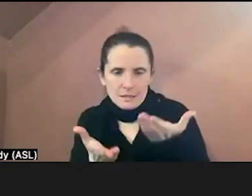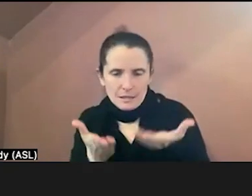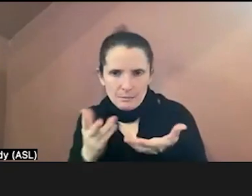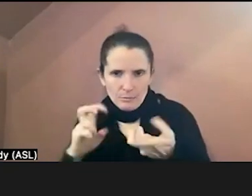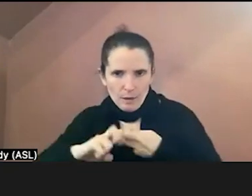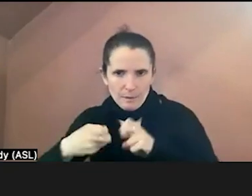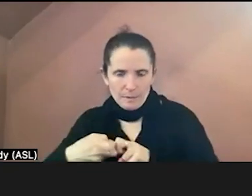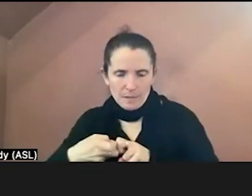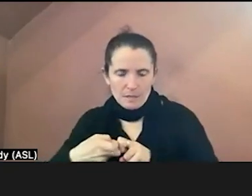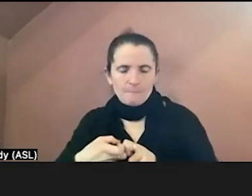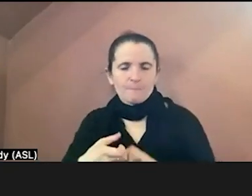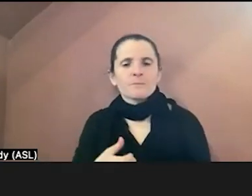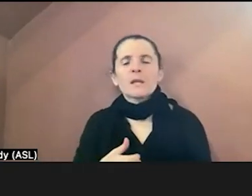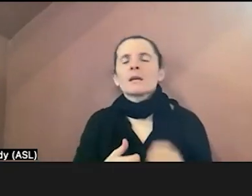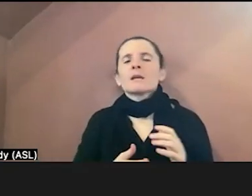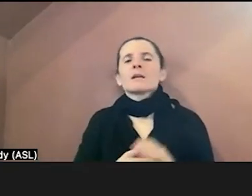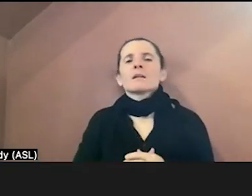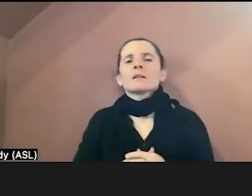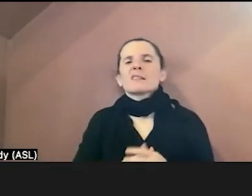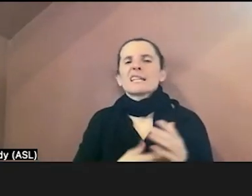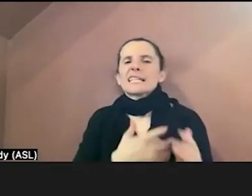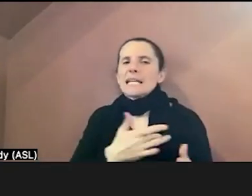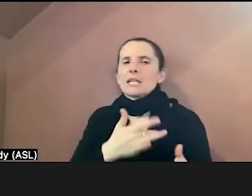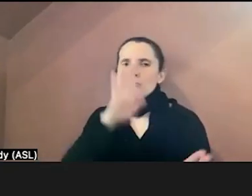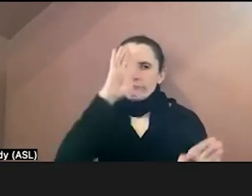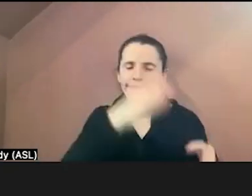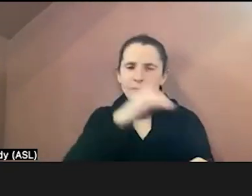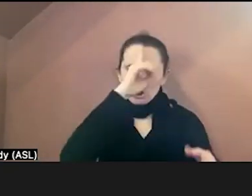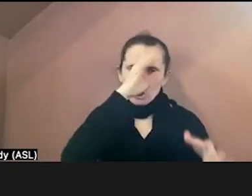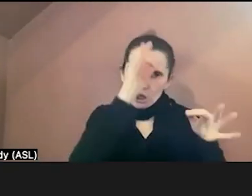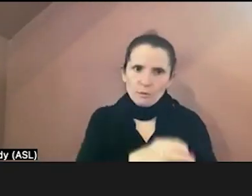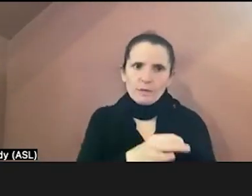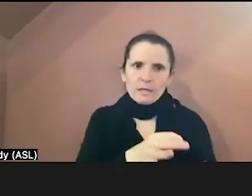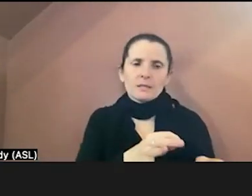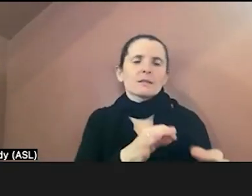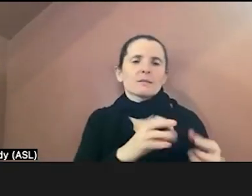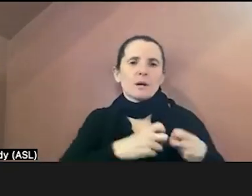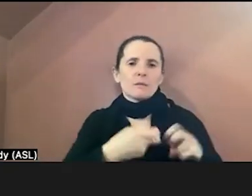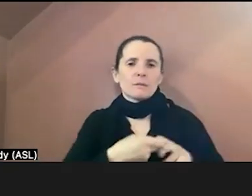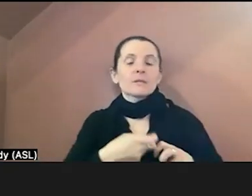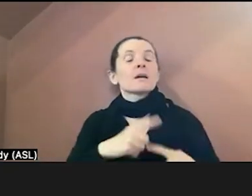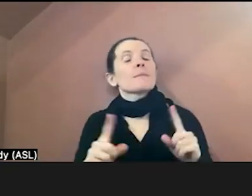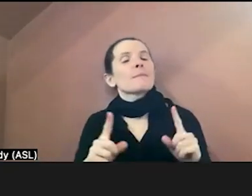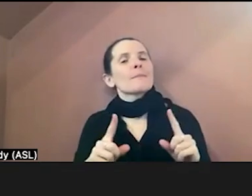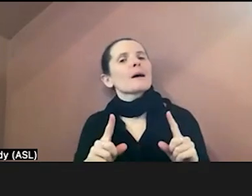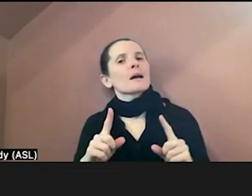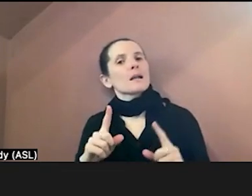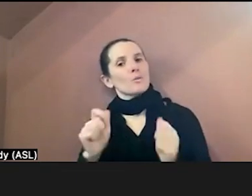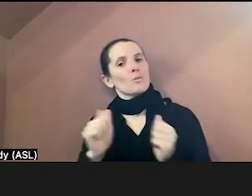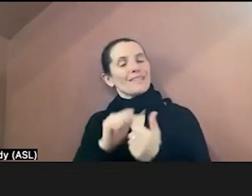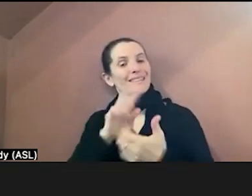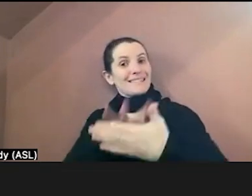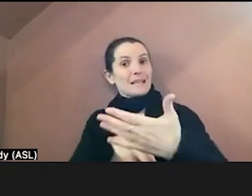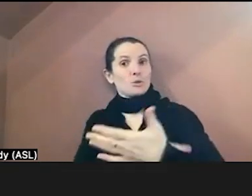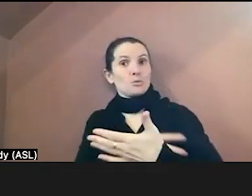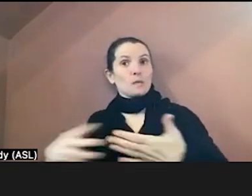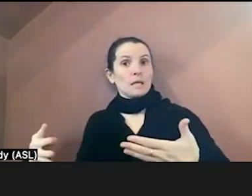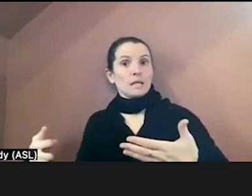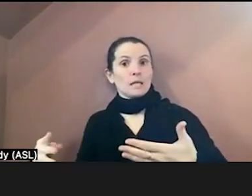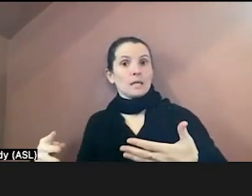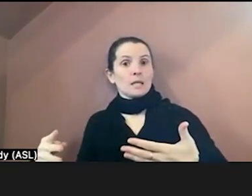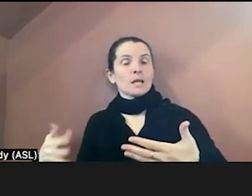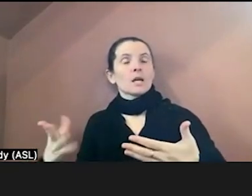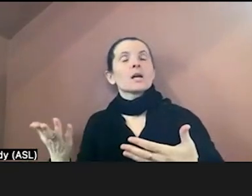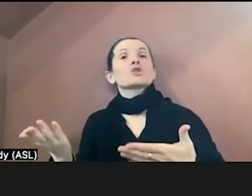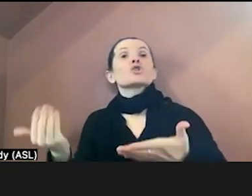there are problems. I can tell you that it happens a lot with scheduling, rescheduling, rerouting trains